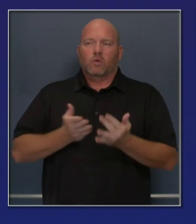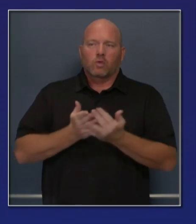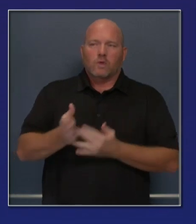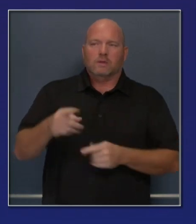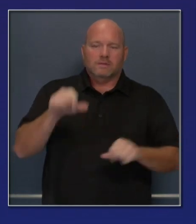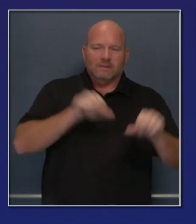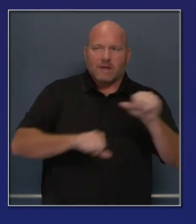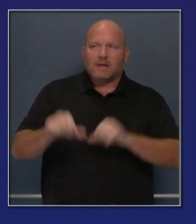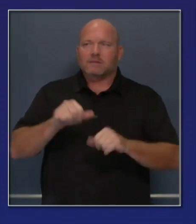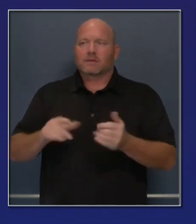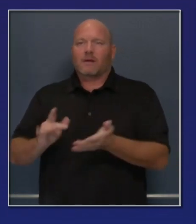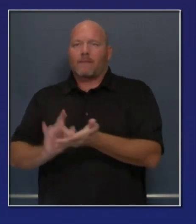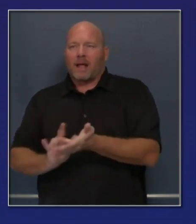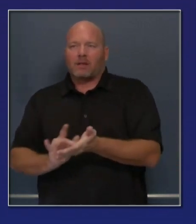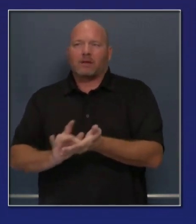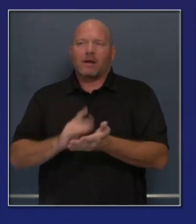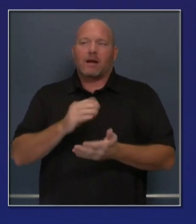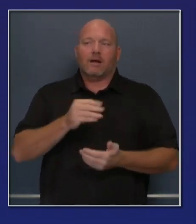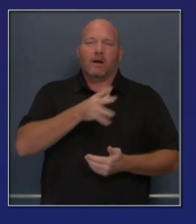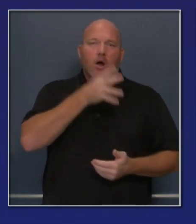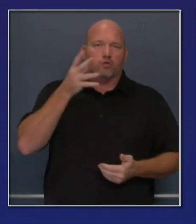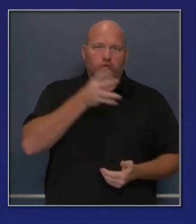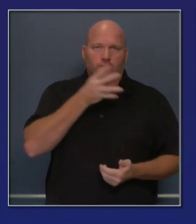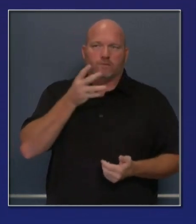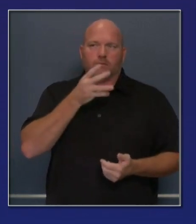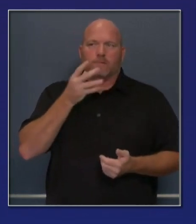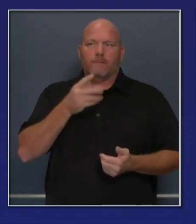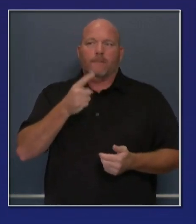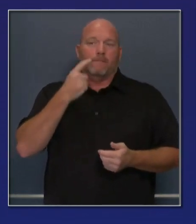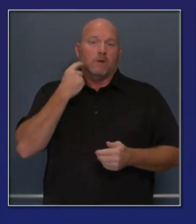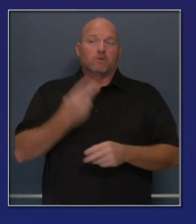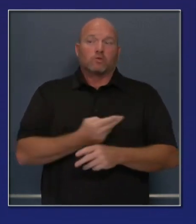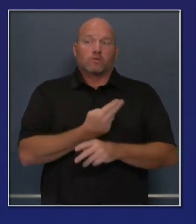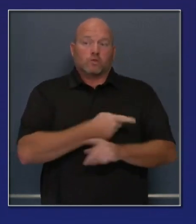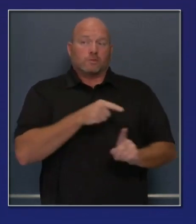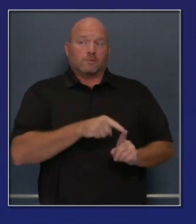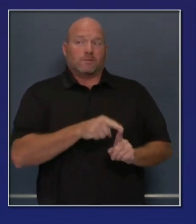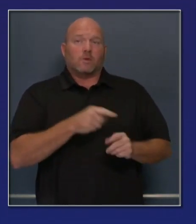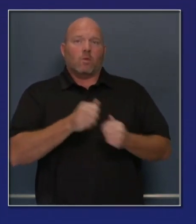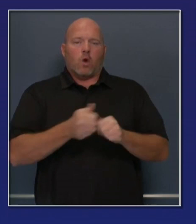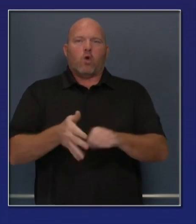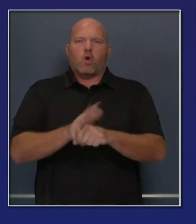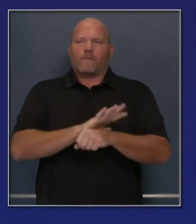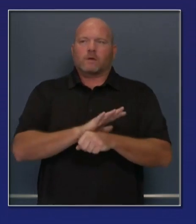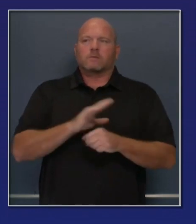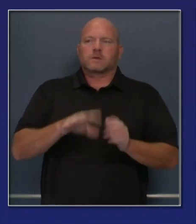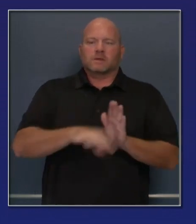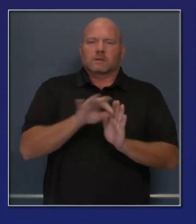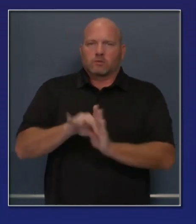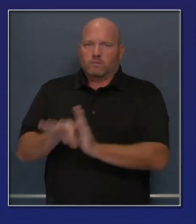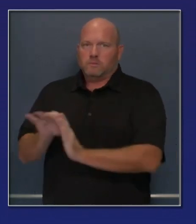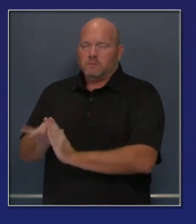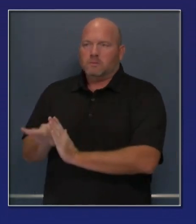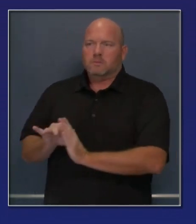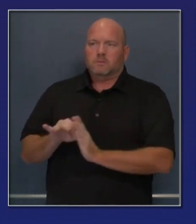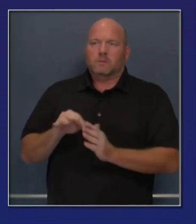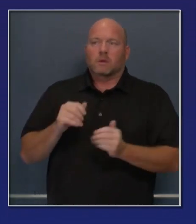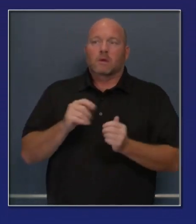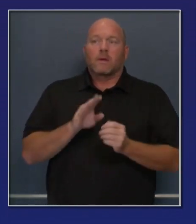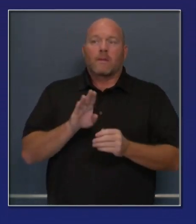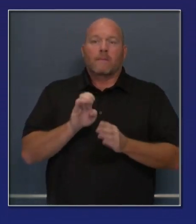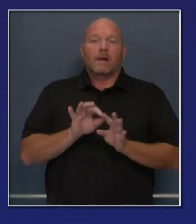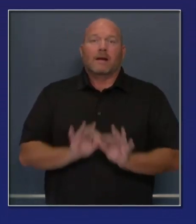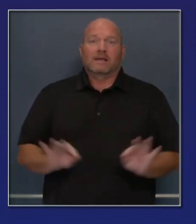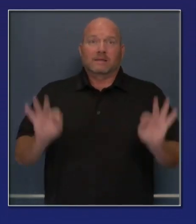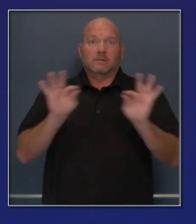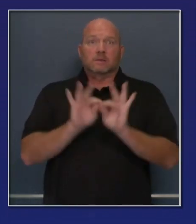and agriculture. Most recently, it's been applied to COVID-19 diagnostics. It may, in fact, be the key to scaling